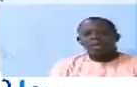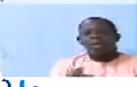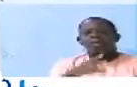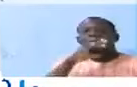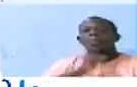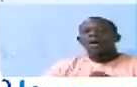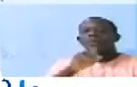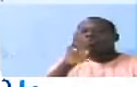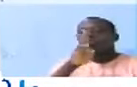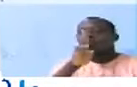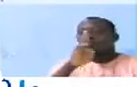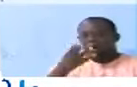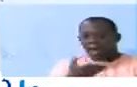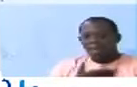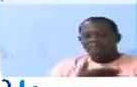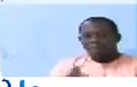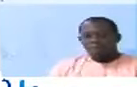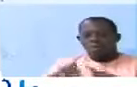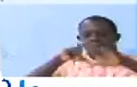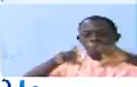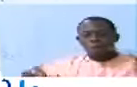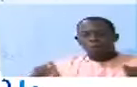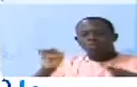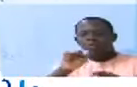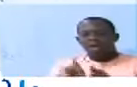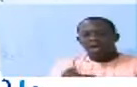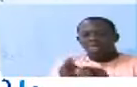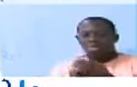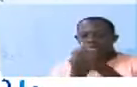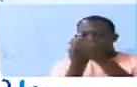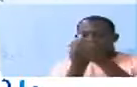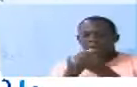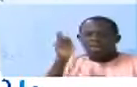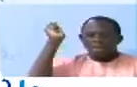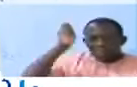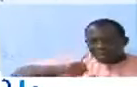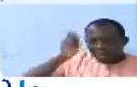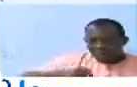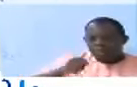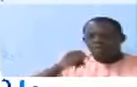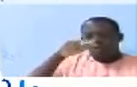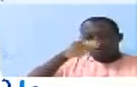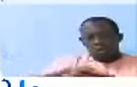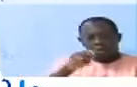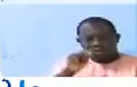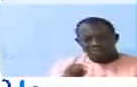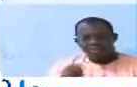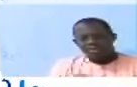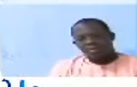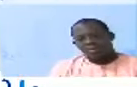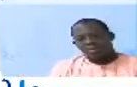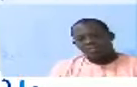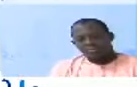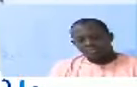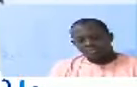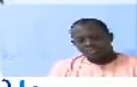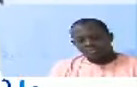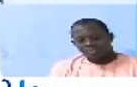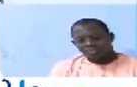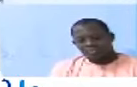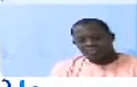man with the wood which had nails on it. Akilo ba kamu dantanu bije awolukumoso ay parole.